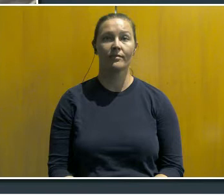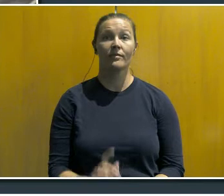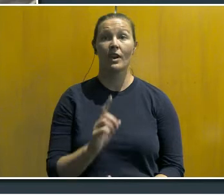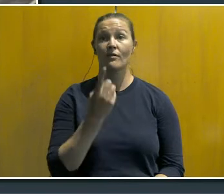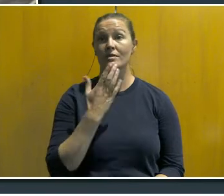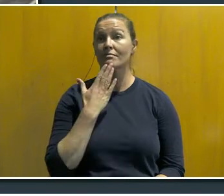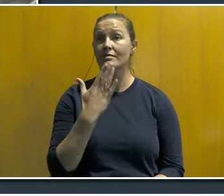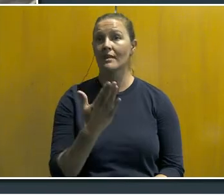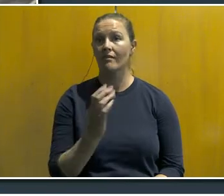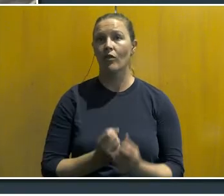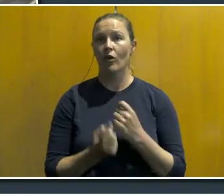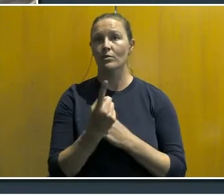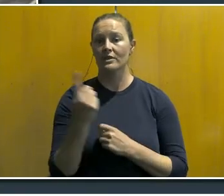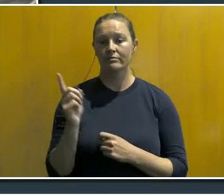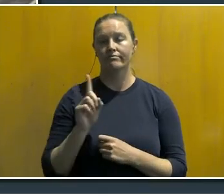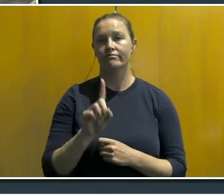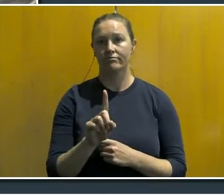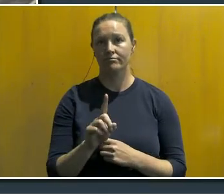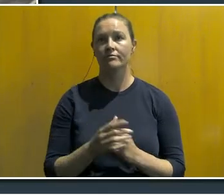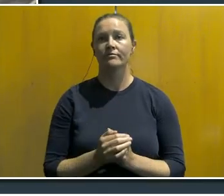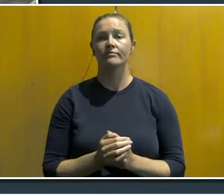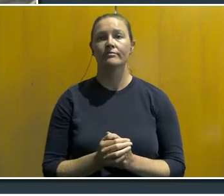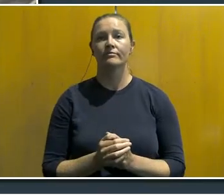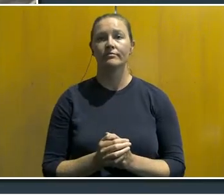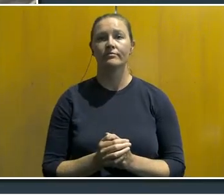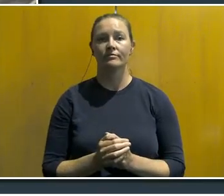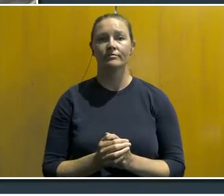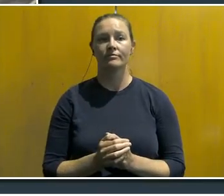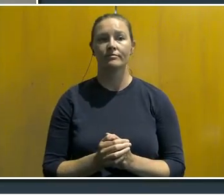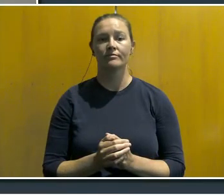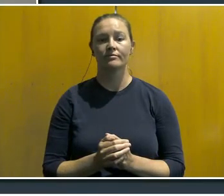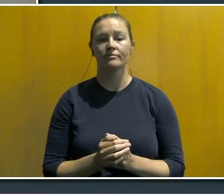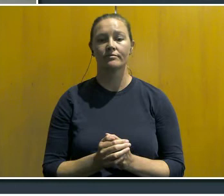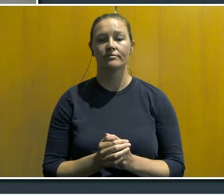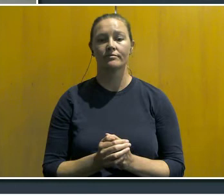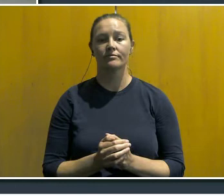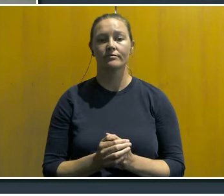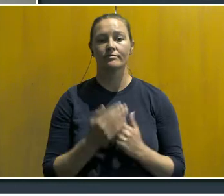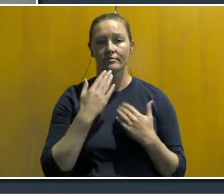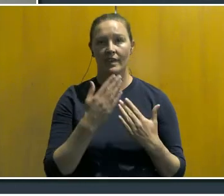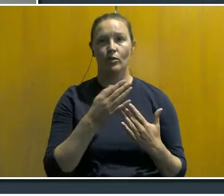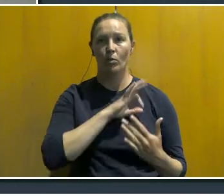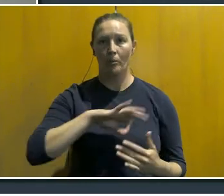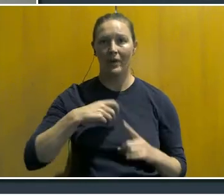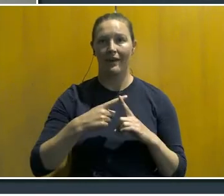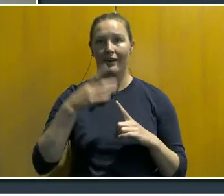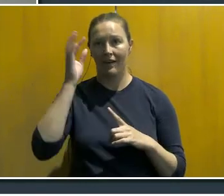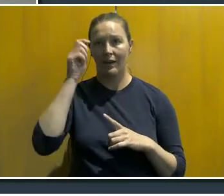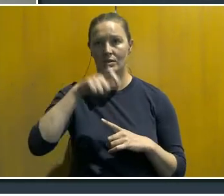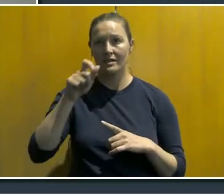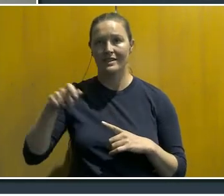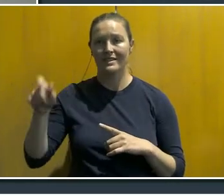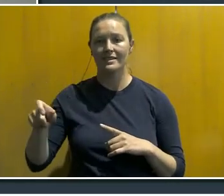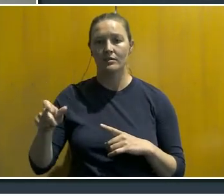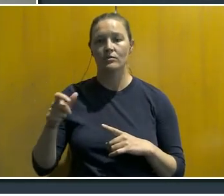Firstly, thank you for the opportunity, Mayor Wise and councillors, for the opportunity to present our submission